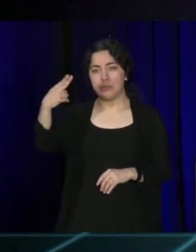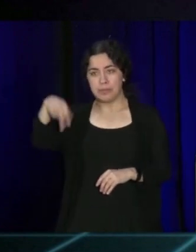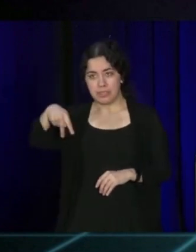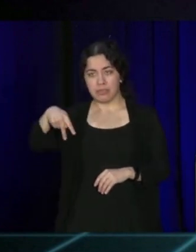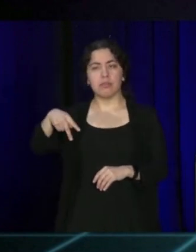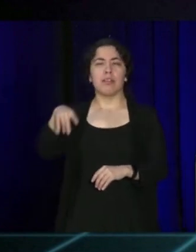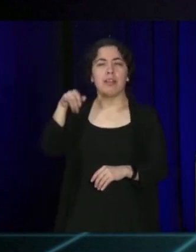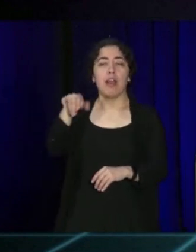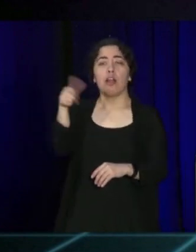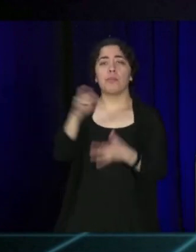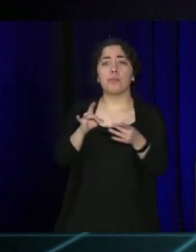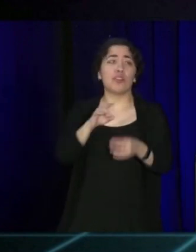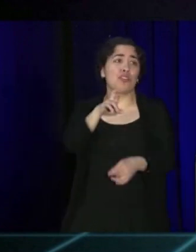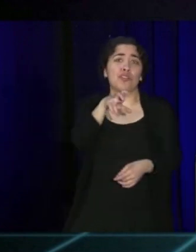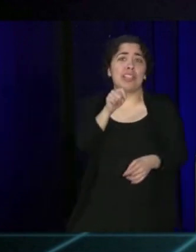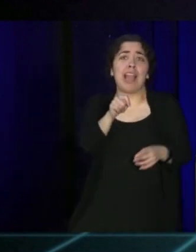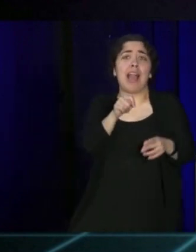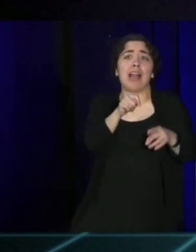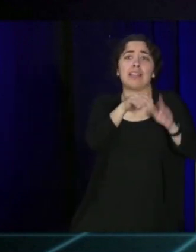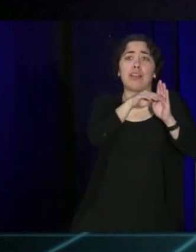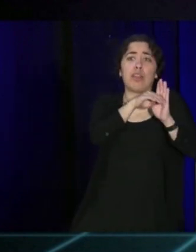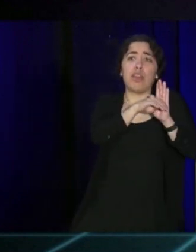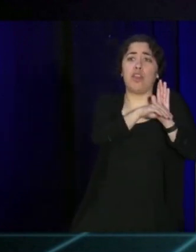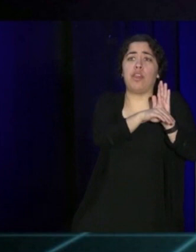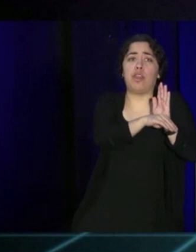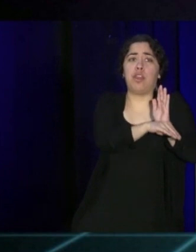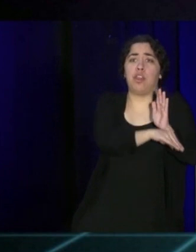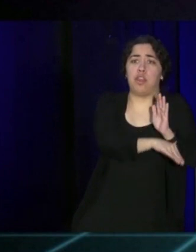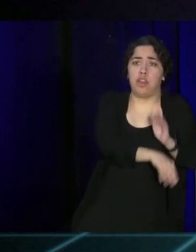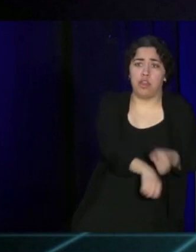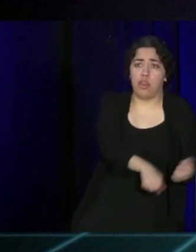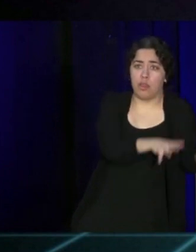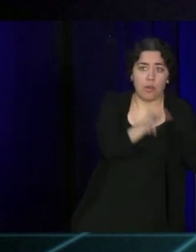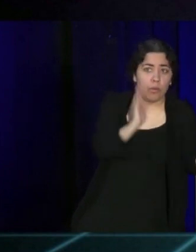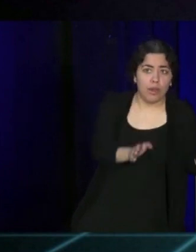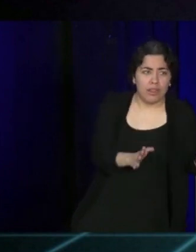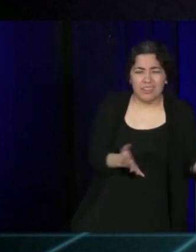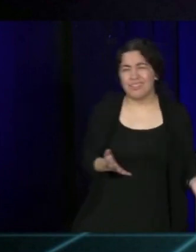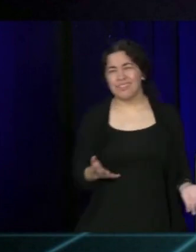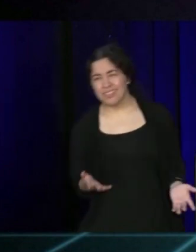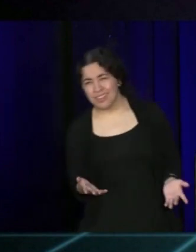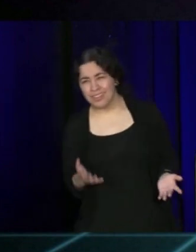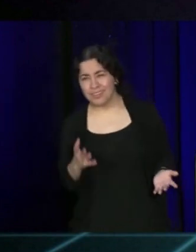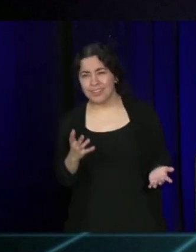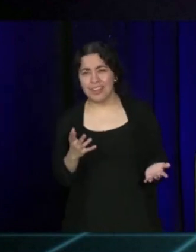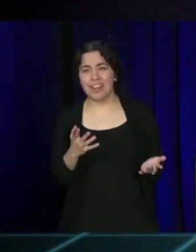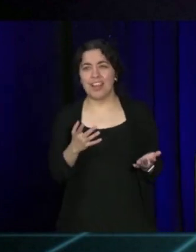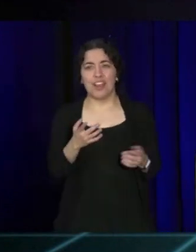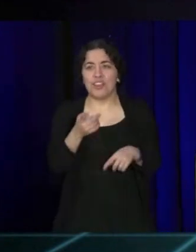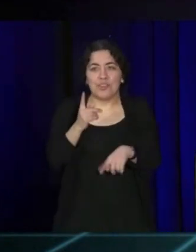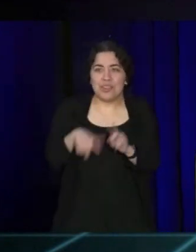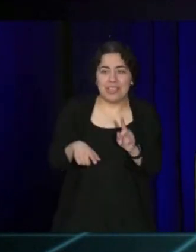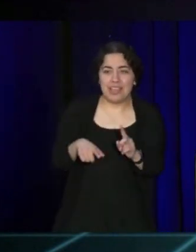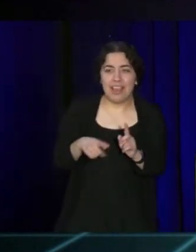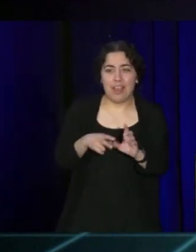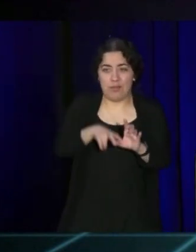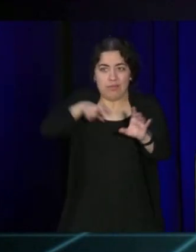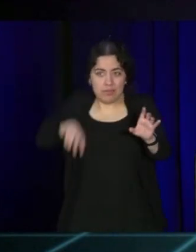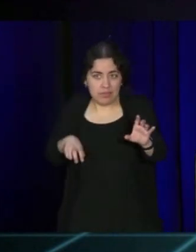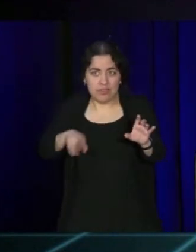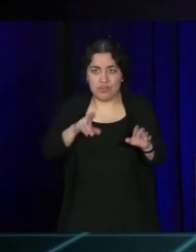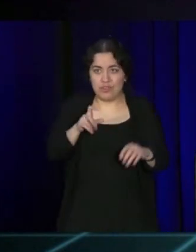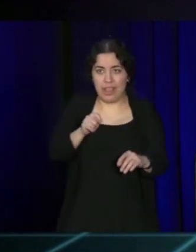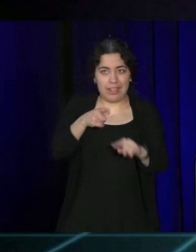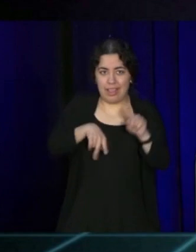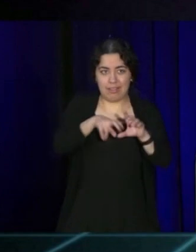dying, this kind of thing, most of them, they finish with something like, but you know what, I can't quit React, I can't quit the ecosystem.